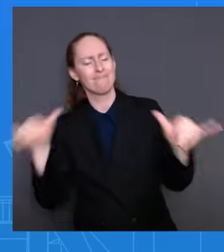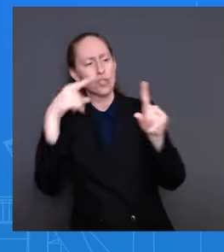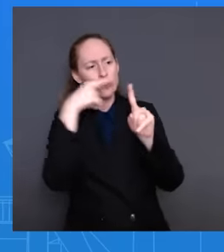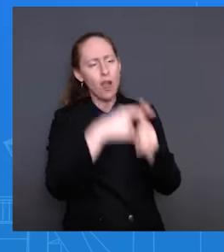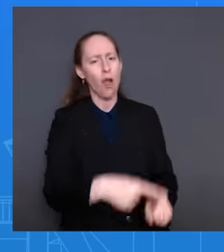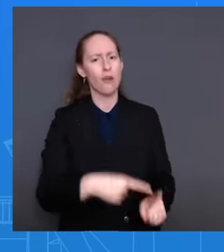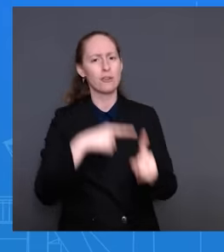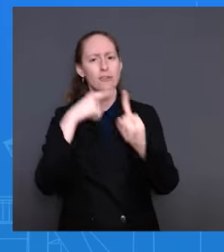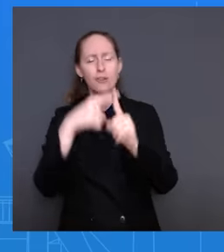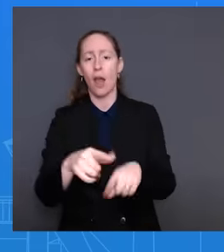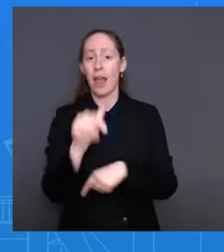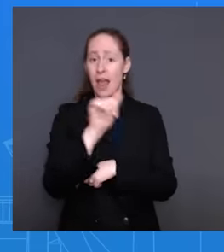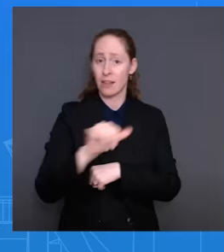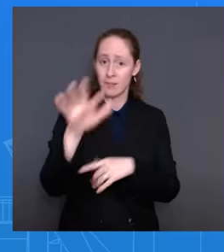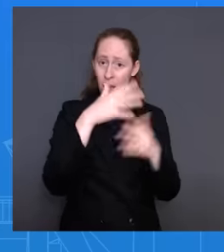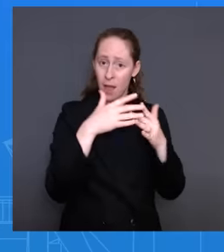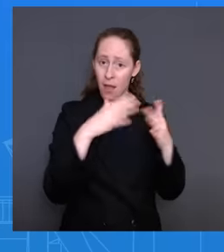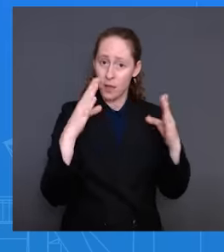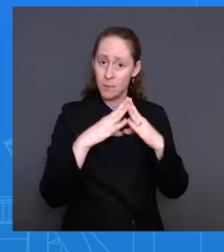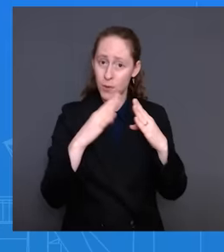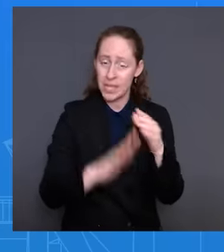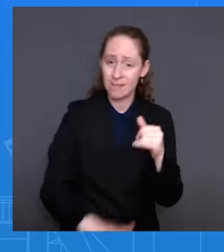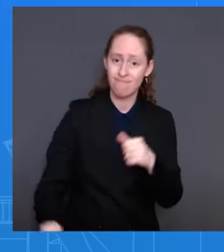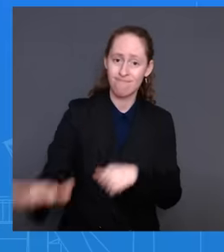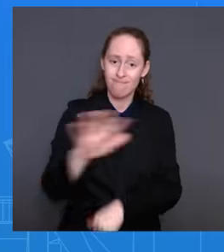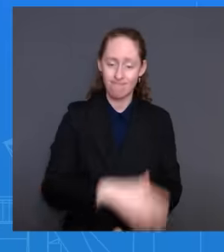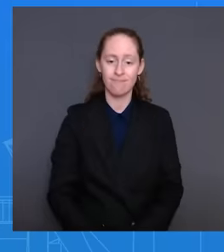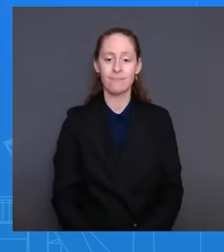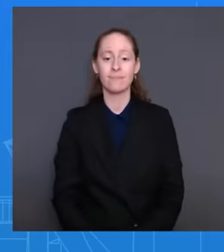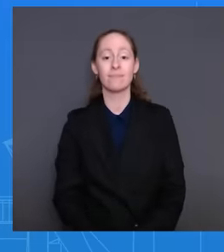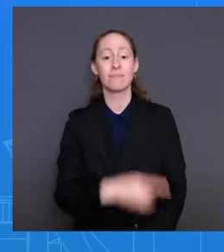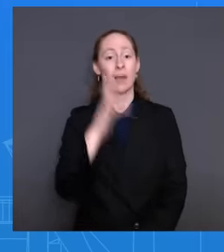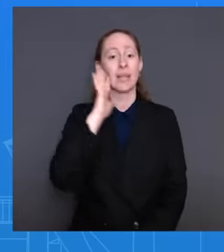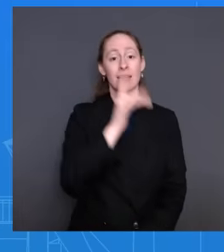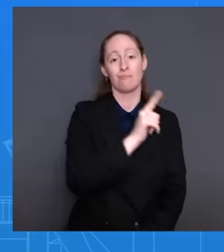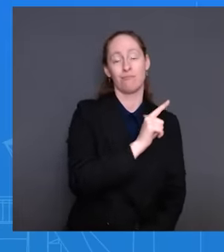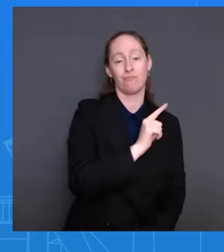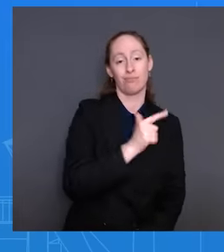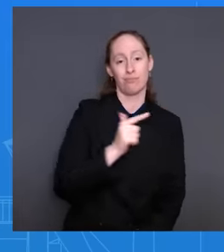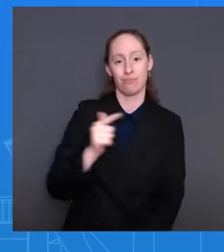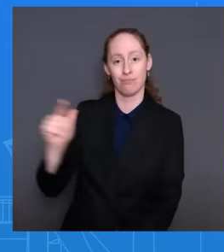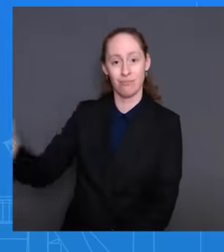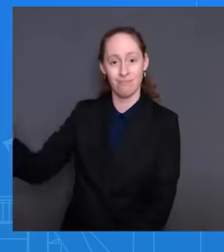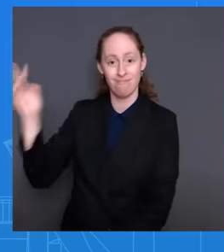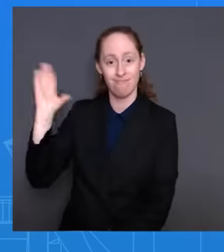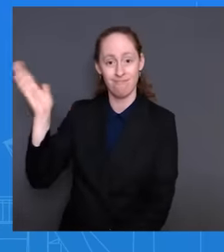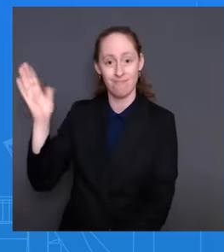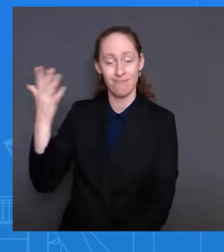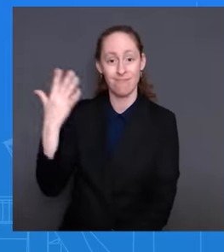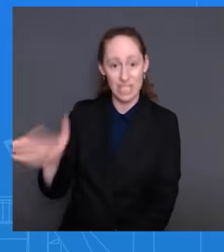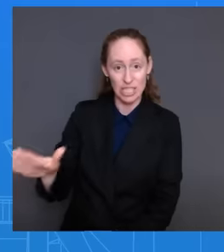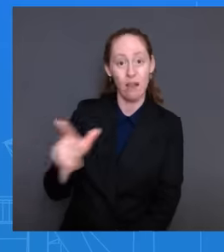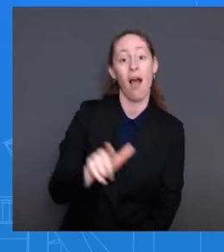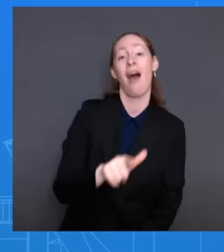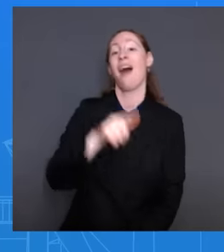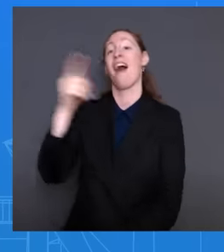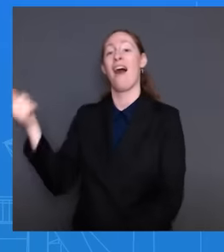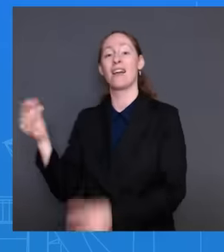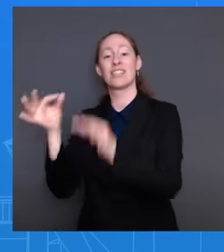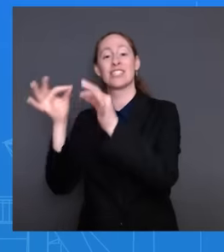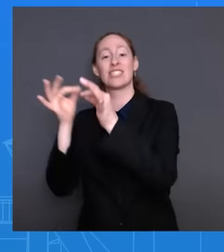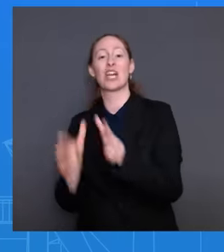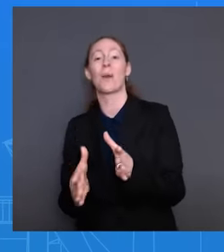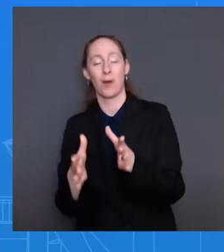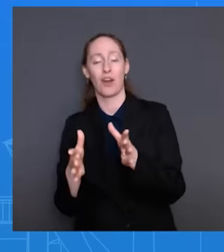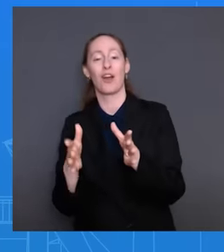here. There you go. Good to see you. So they'll each speak first, and then the interpreter will come back up and interpret what they just said. They're not going to take any questions. They're just